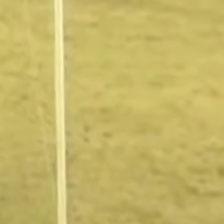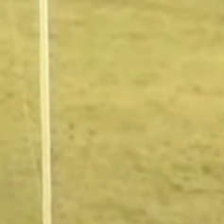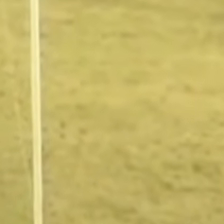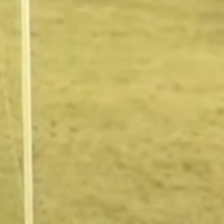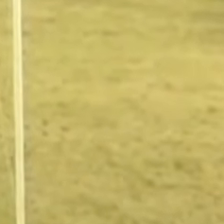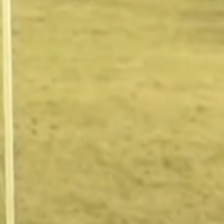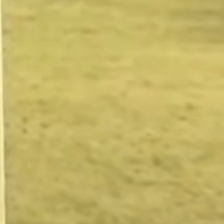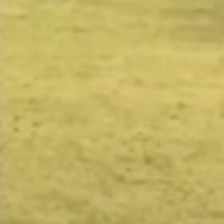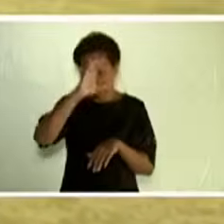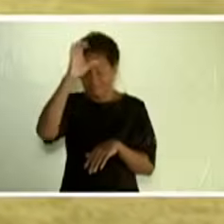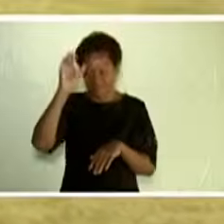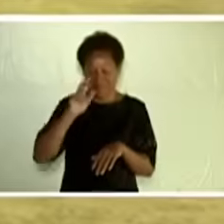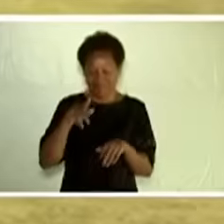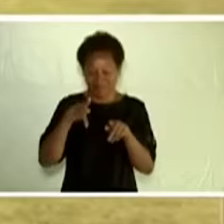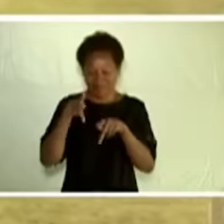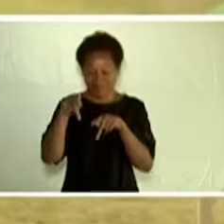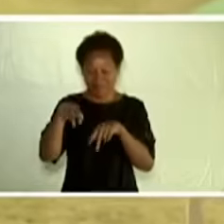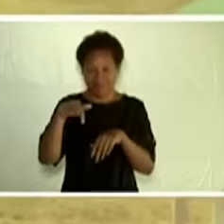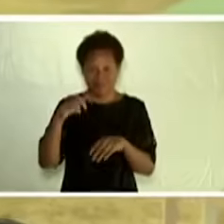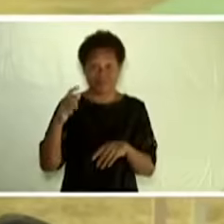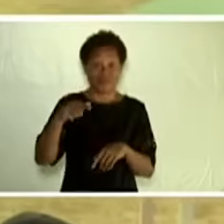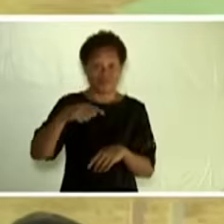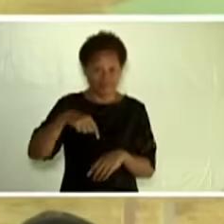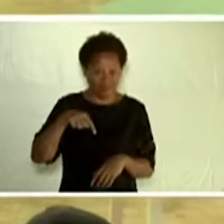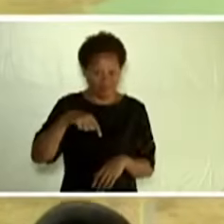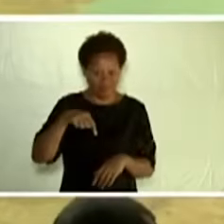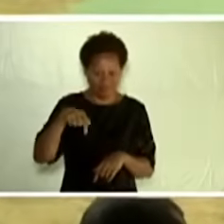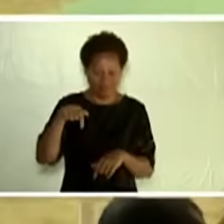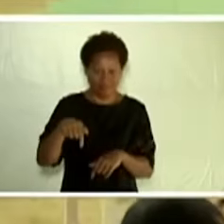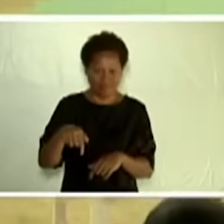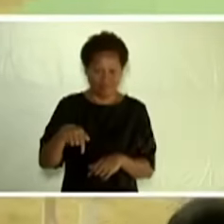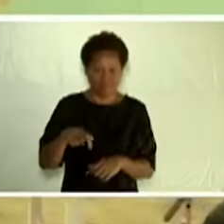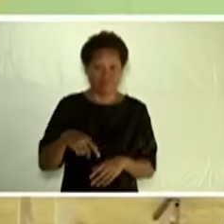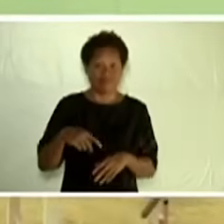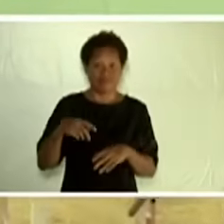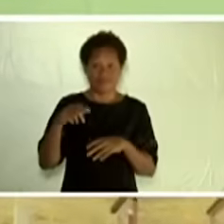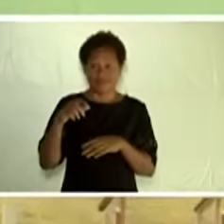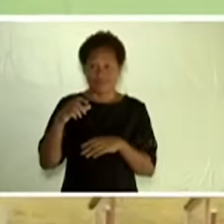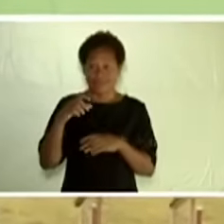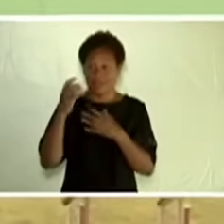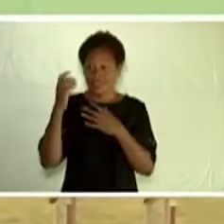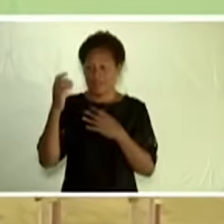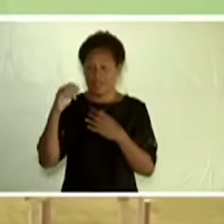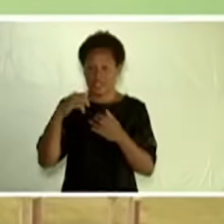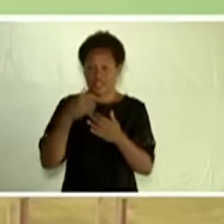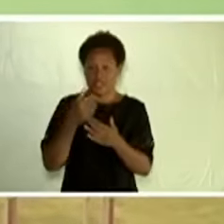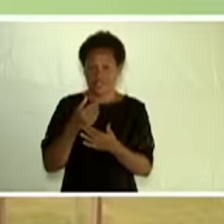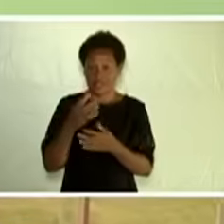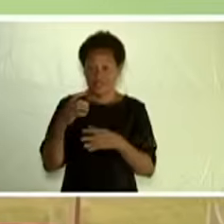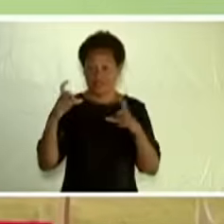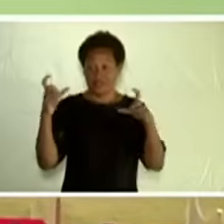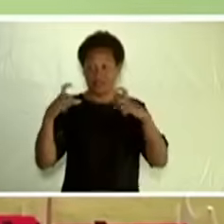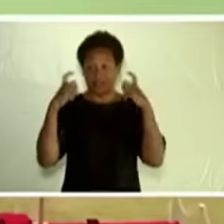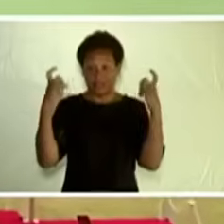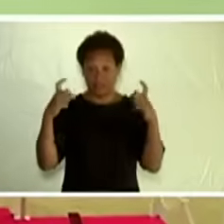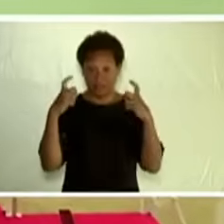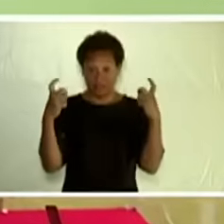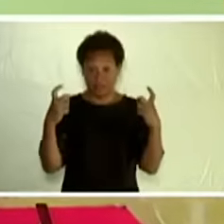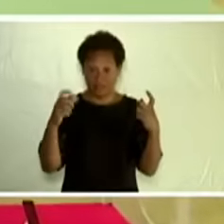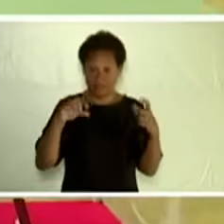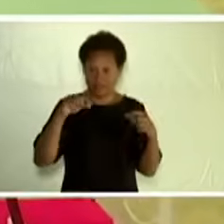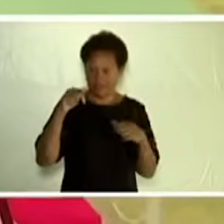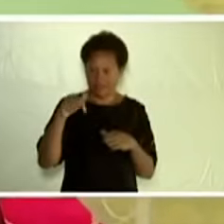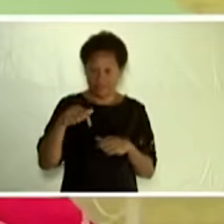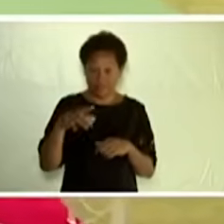live from the historic Albert Park in Suva, the very heart of our nation's independence celebrations. I'm Geraldine Sen, and with